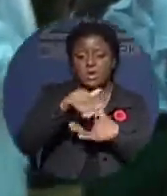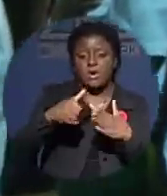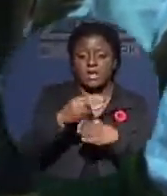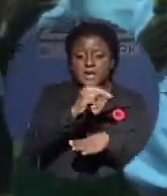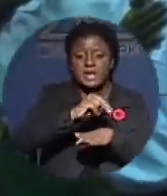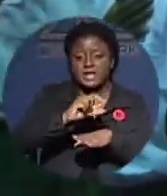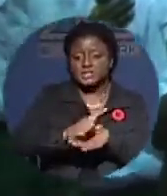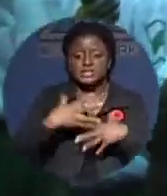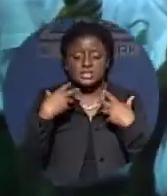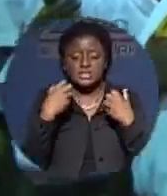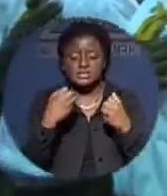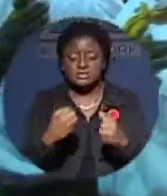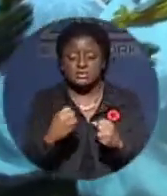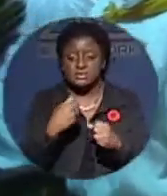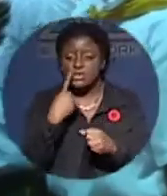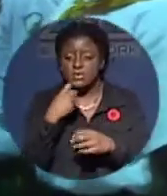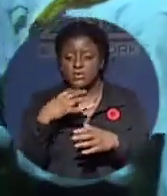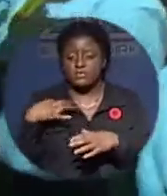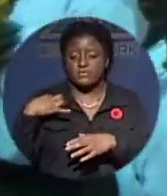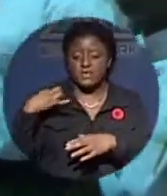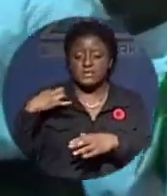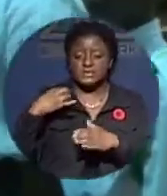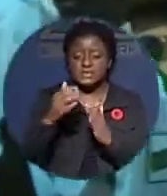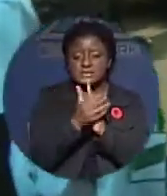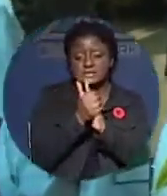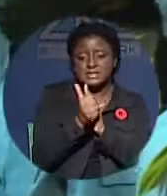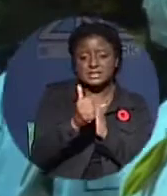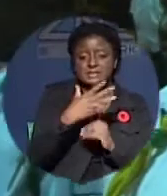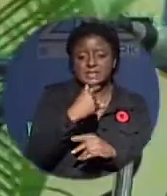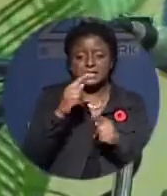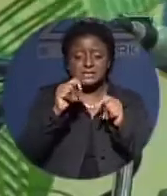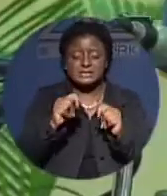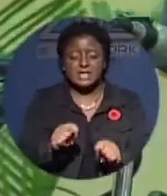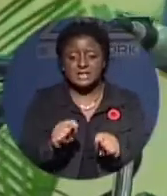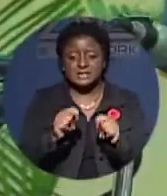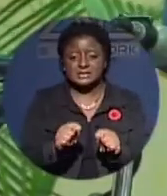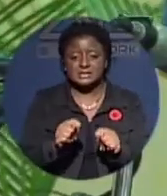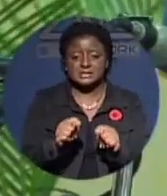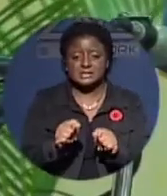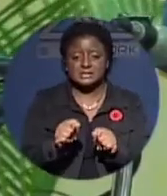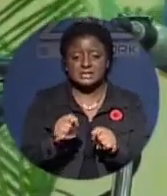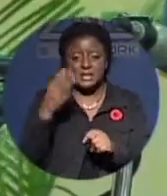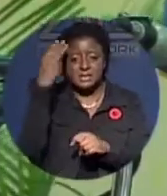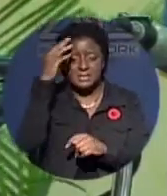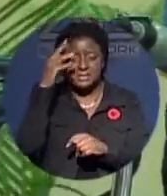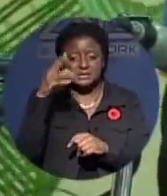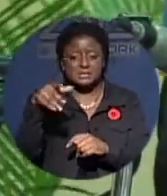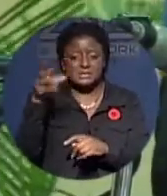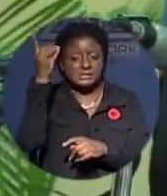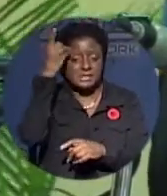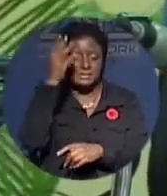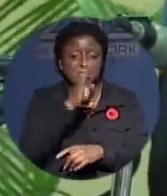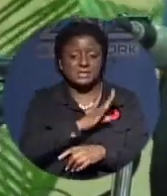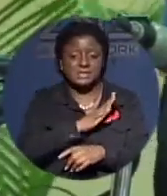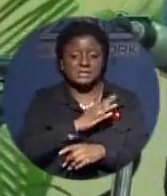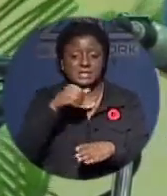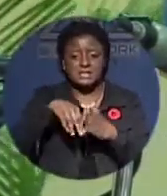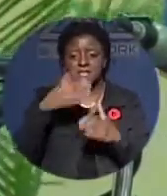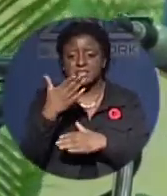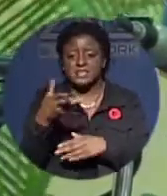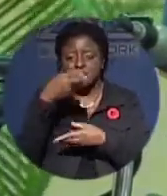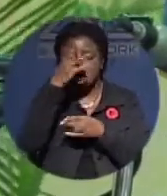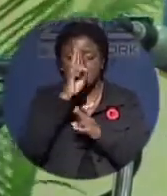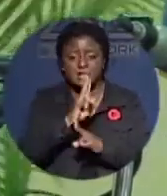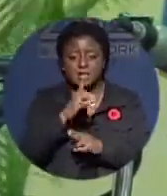their skills and talents, according to Education Minister Desmond Bannister. In their honor, and in the honor of those who